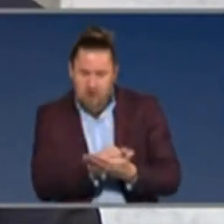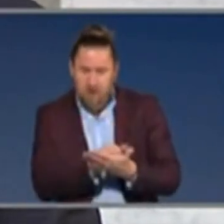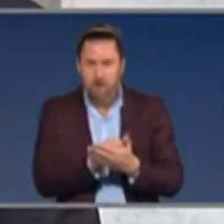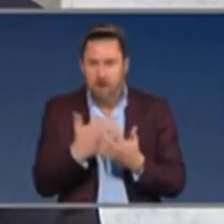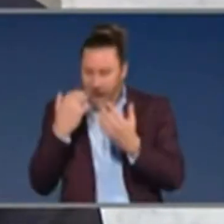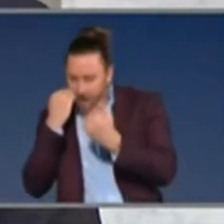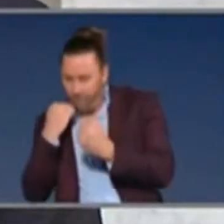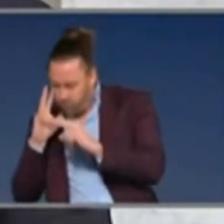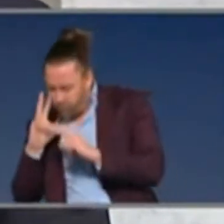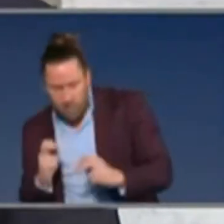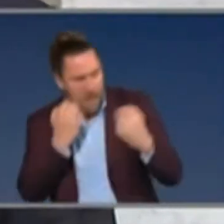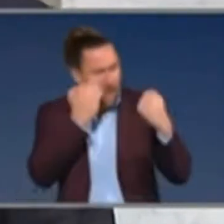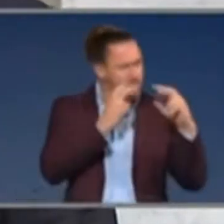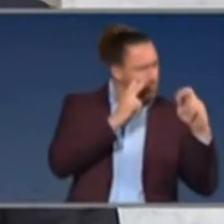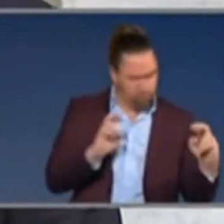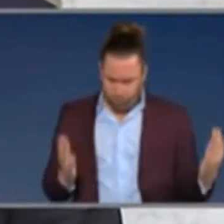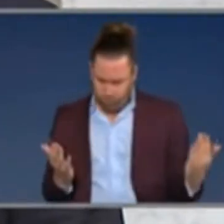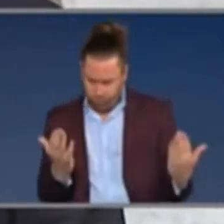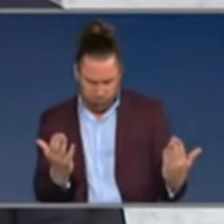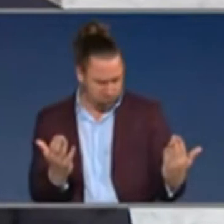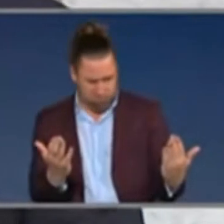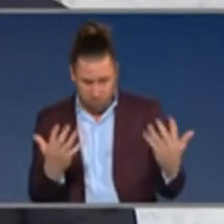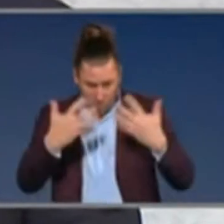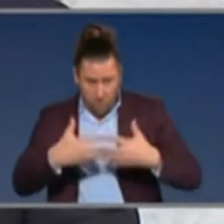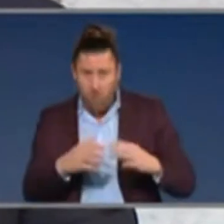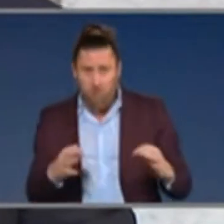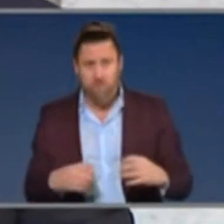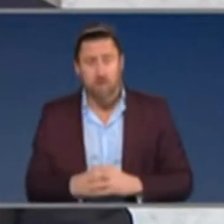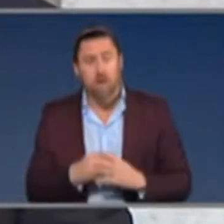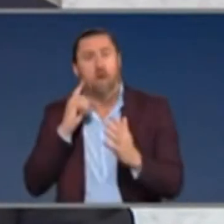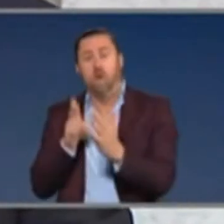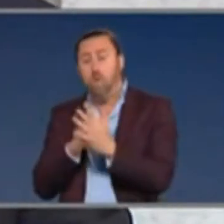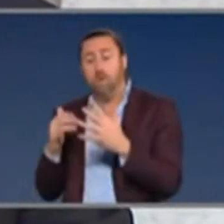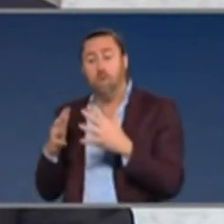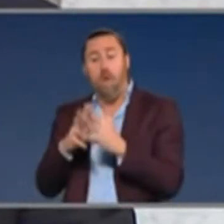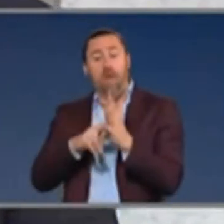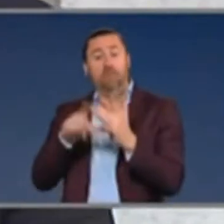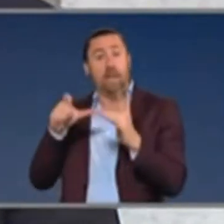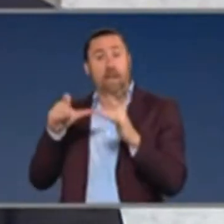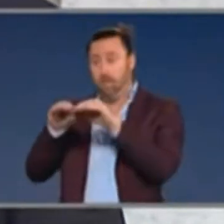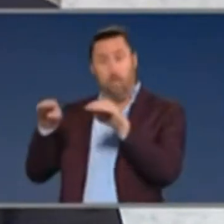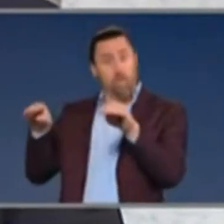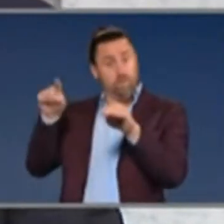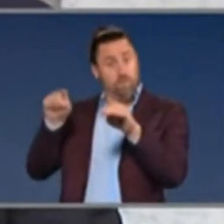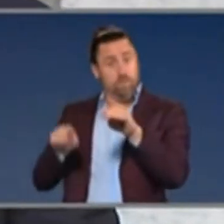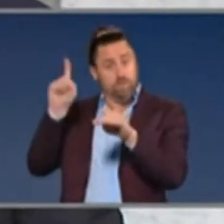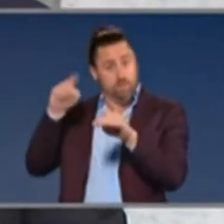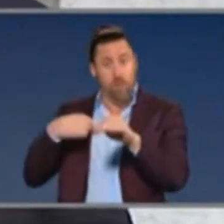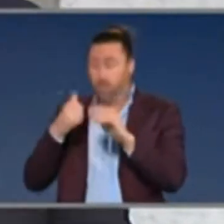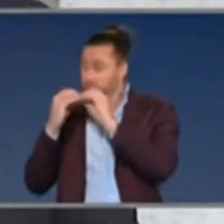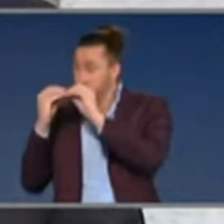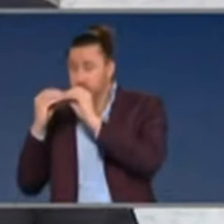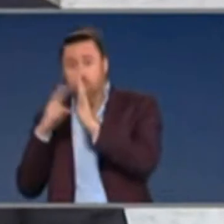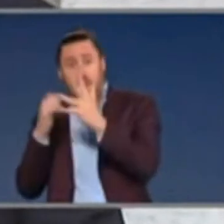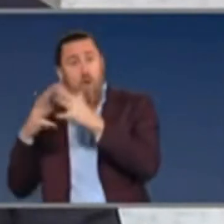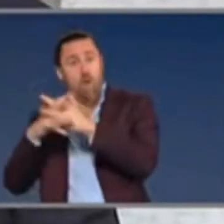evidence to support those decisions, and they should be done in concert. In the New South Wales-Victorian border, I engaged with the New South Wales